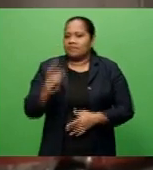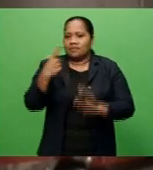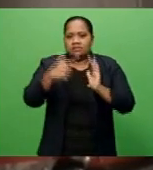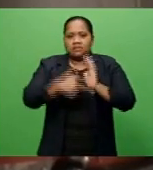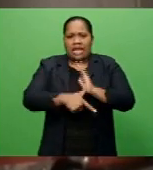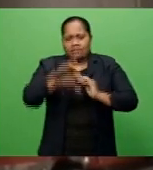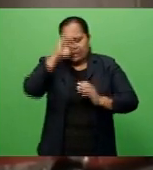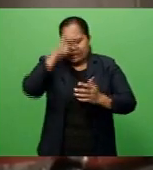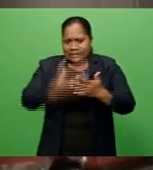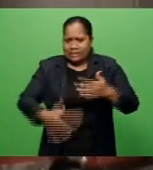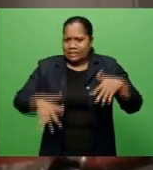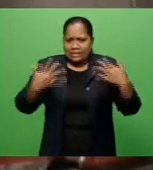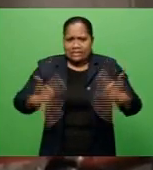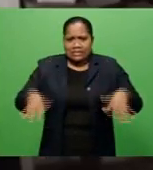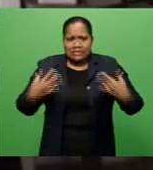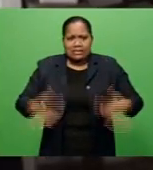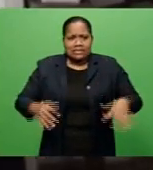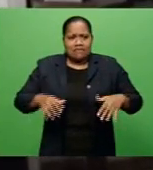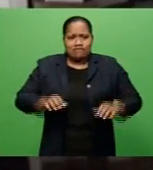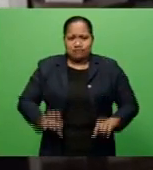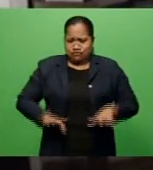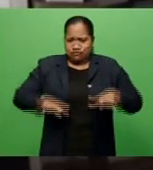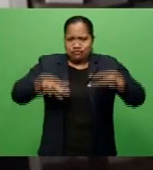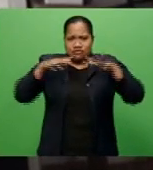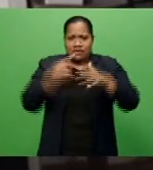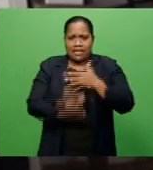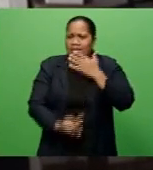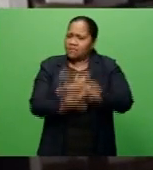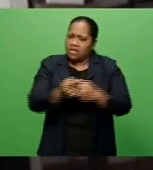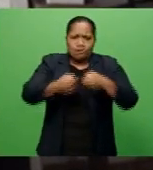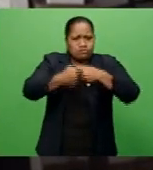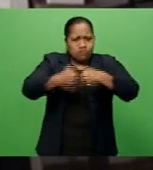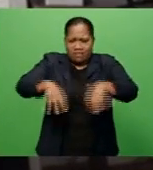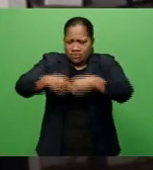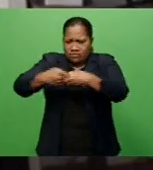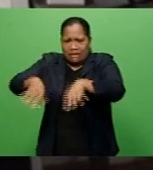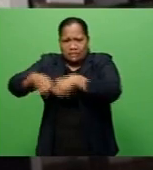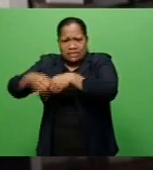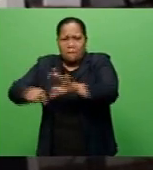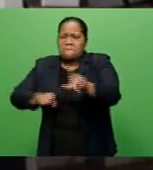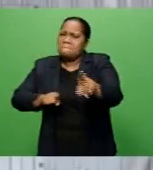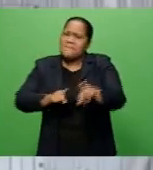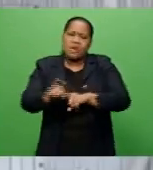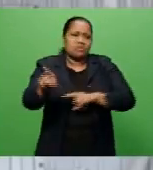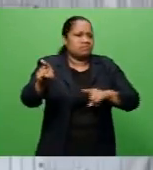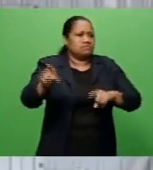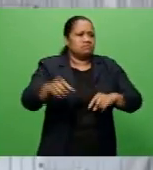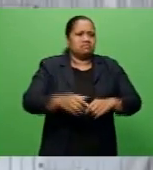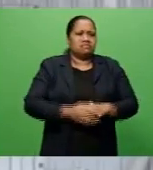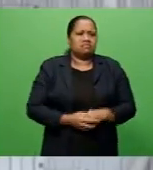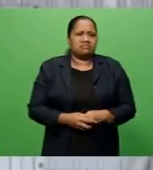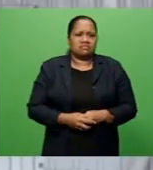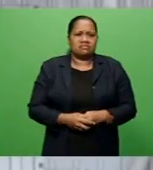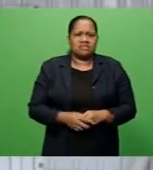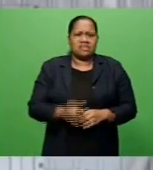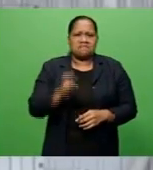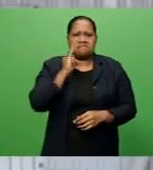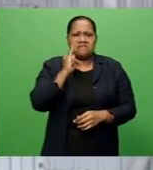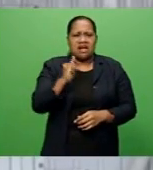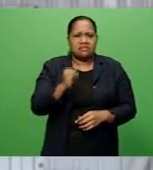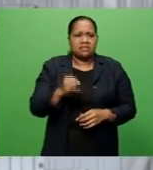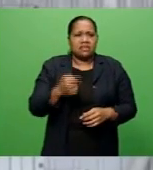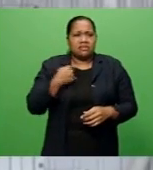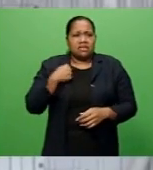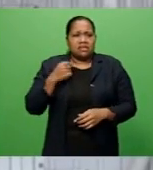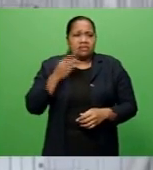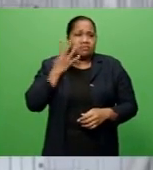flood and it damaged most of their goods. I nearly can cry. When I saw this thing, my head was not good. When